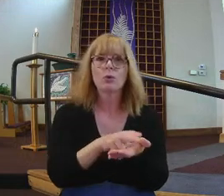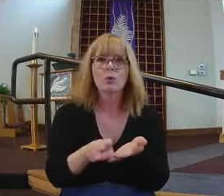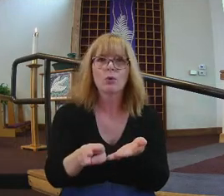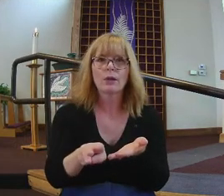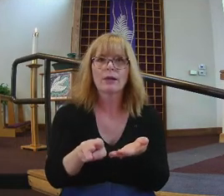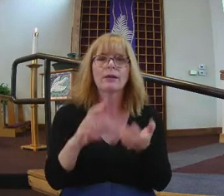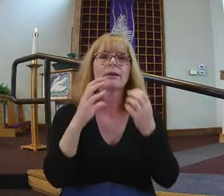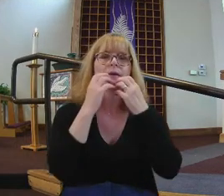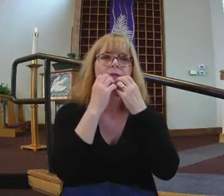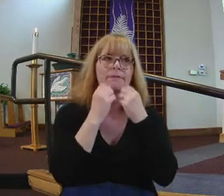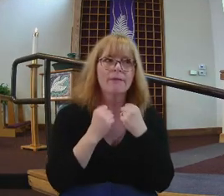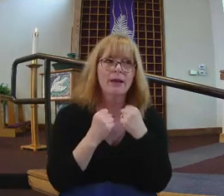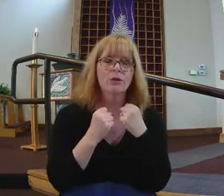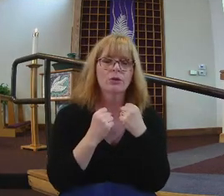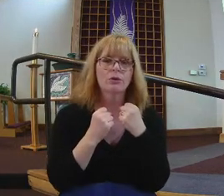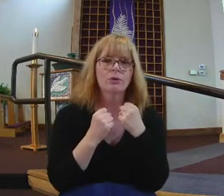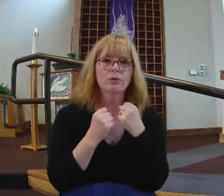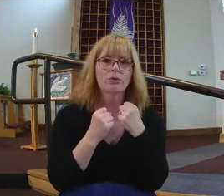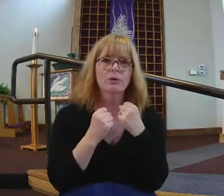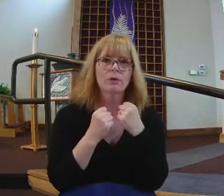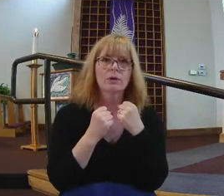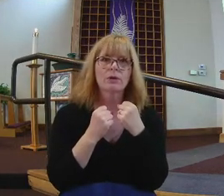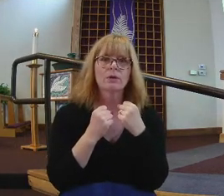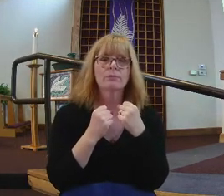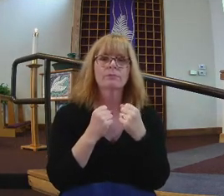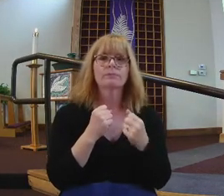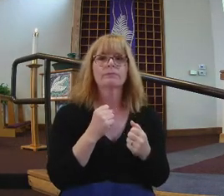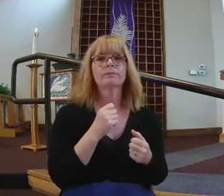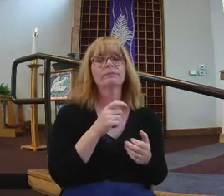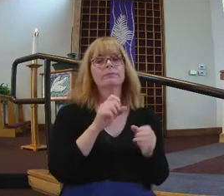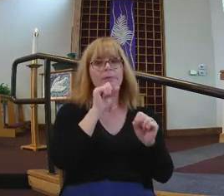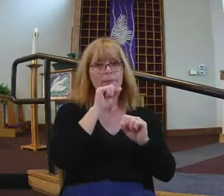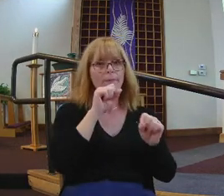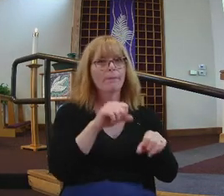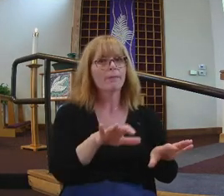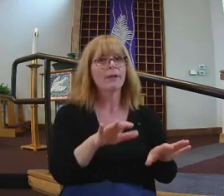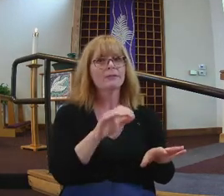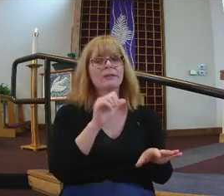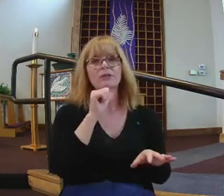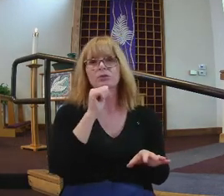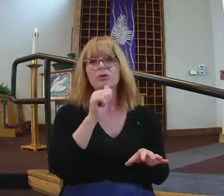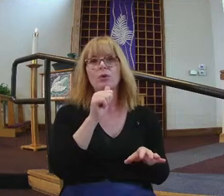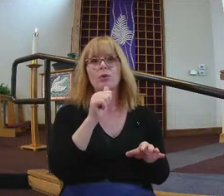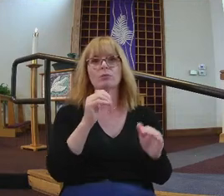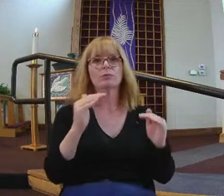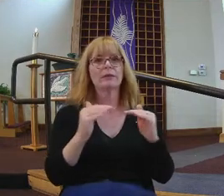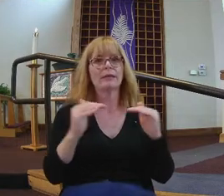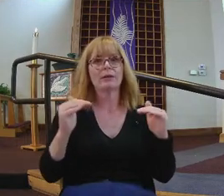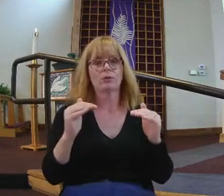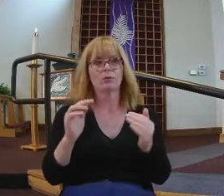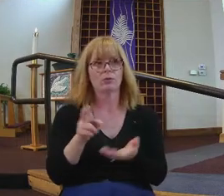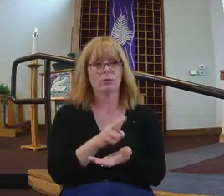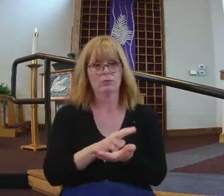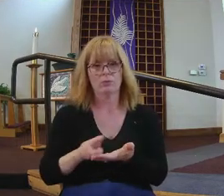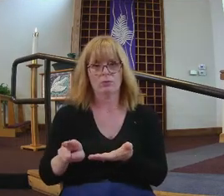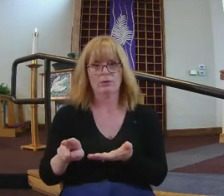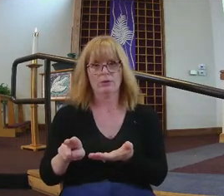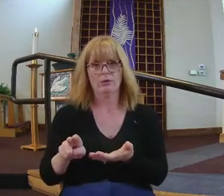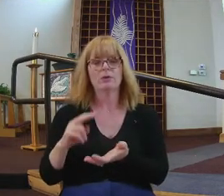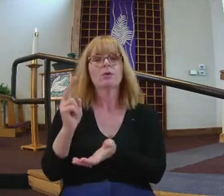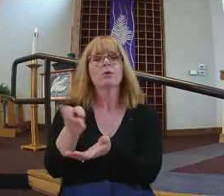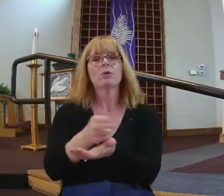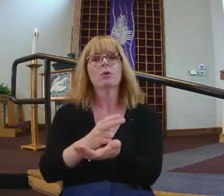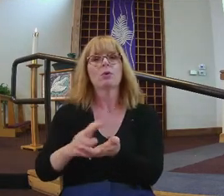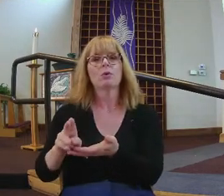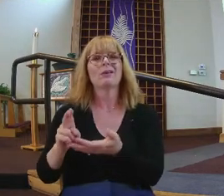value. She writes, blessings do not confer holiness. The holiness